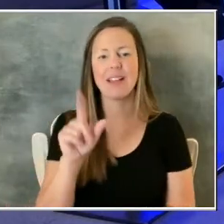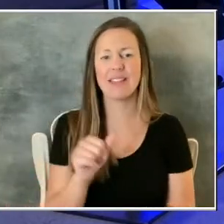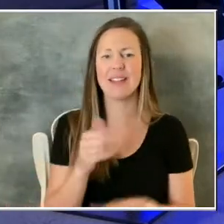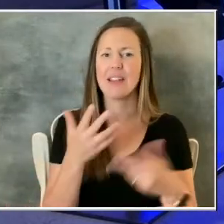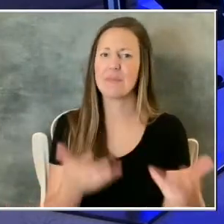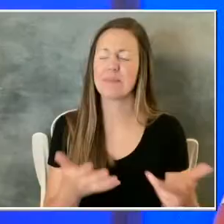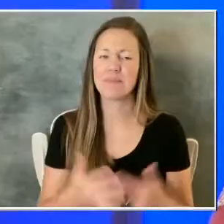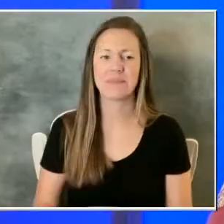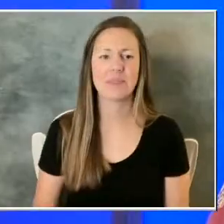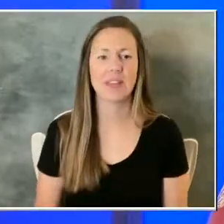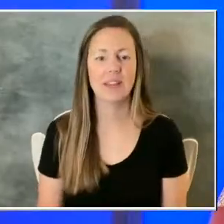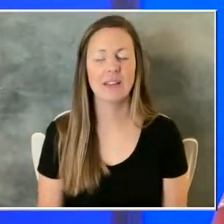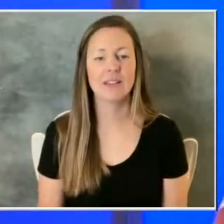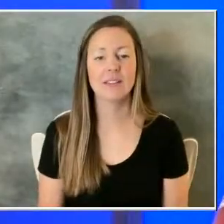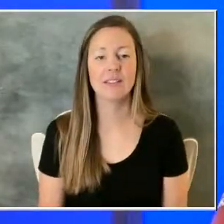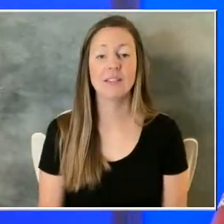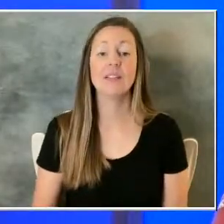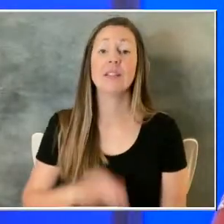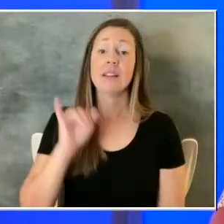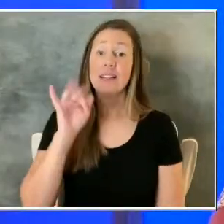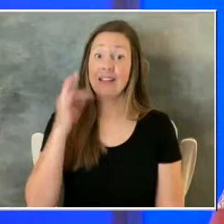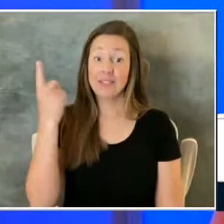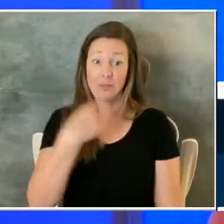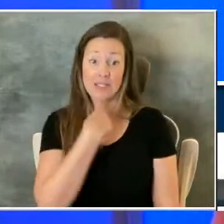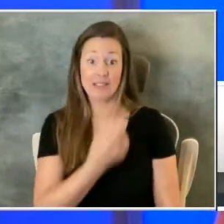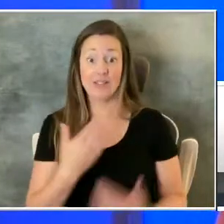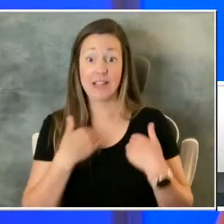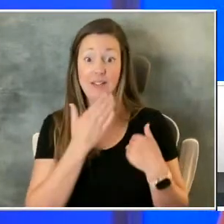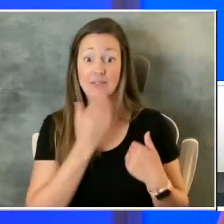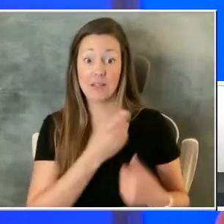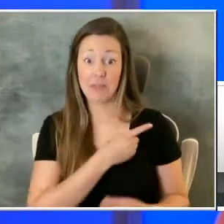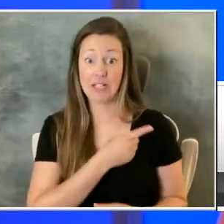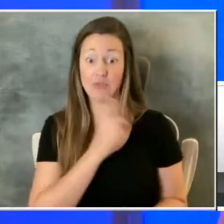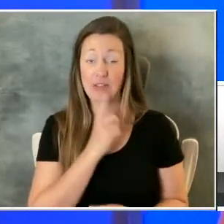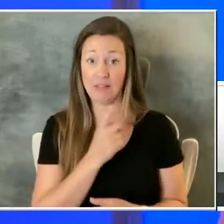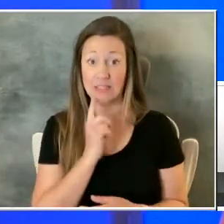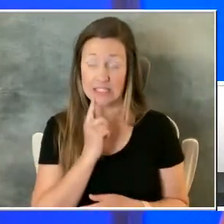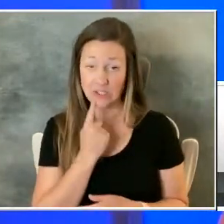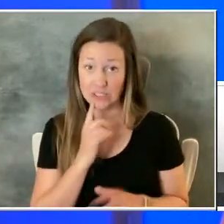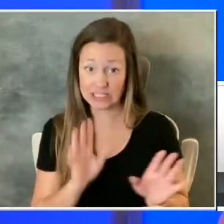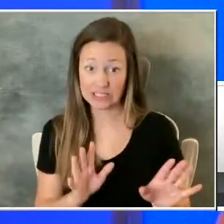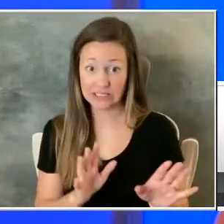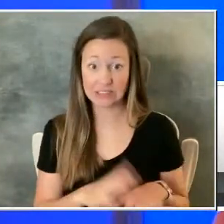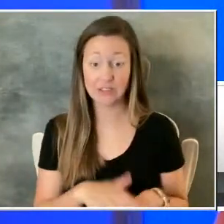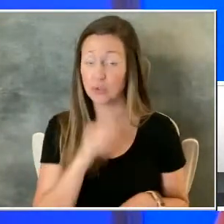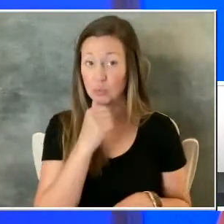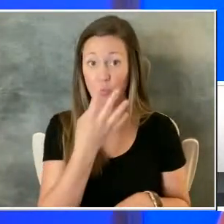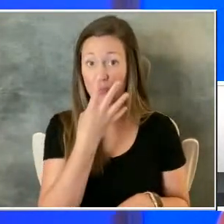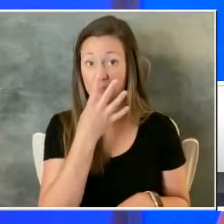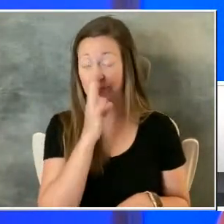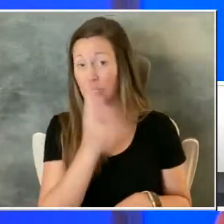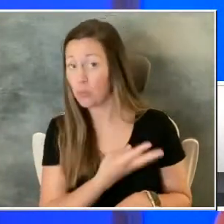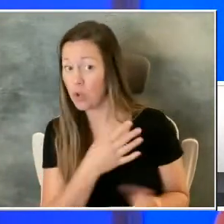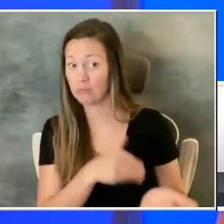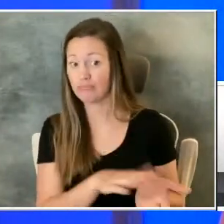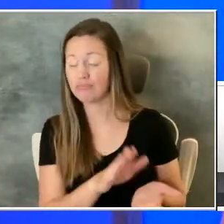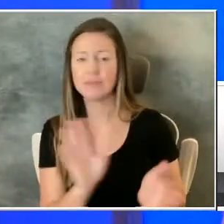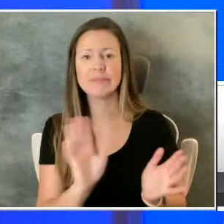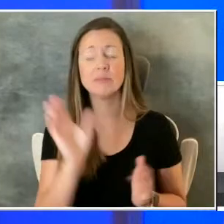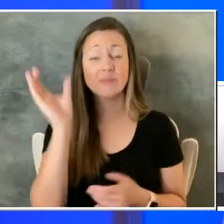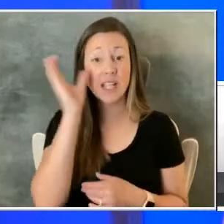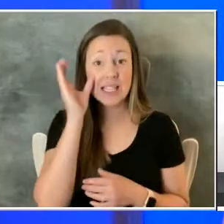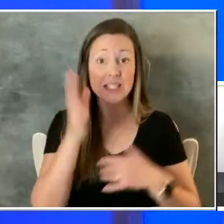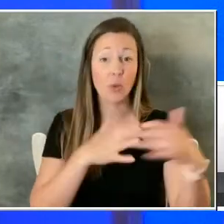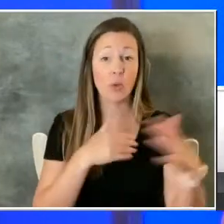If somebody tells you have diabetes, take it seriously. Don't ignore it, and just listen to what they say. And particularly when you